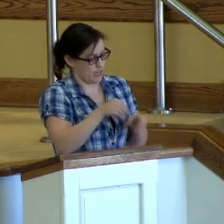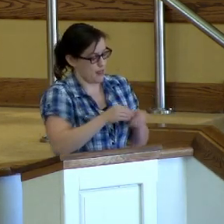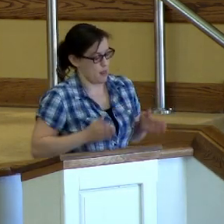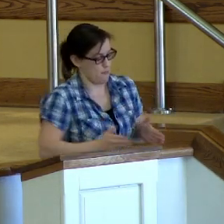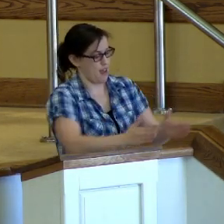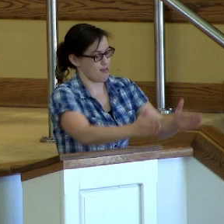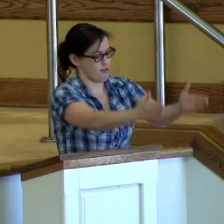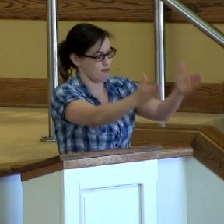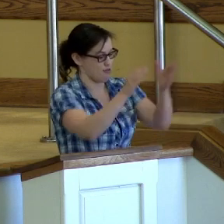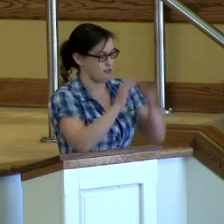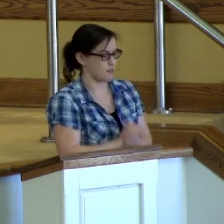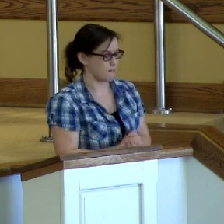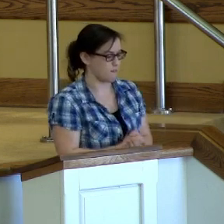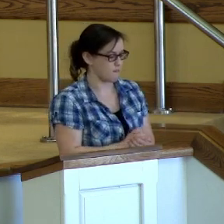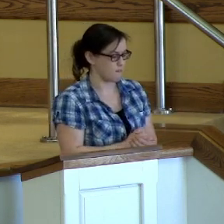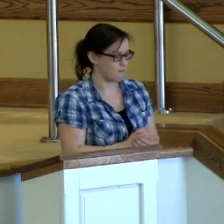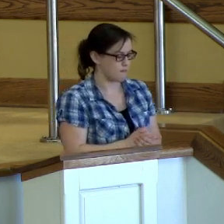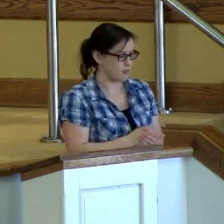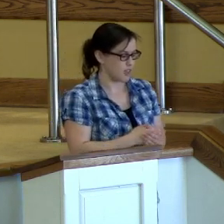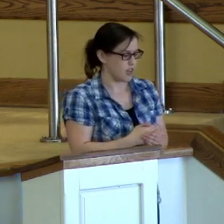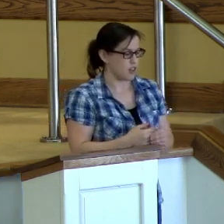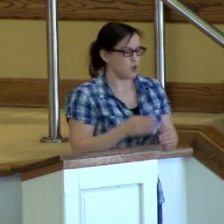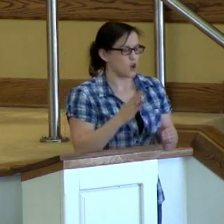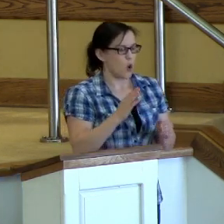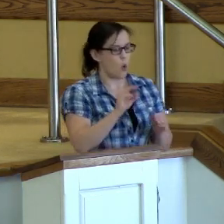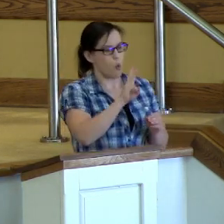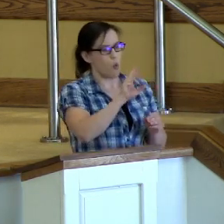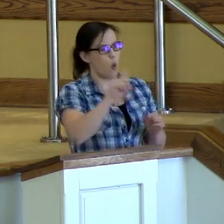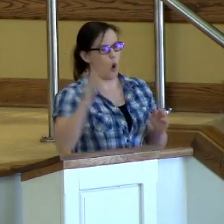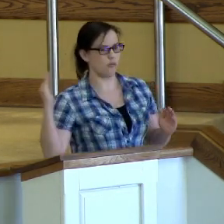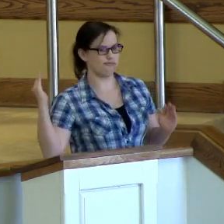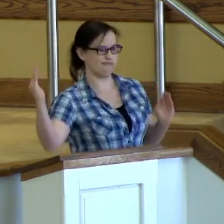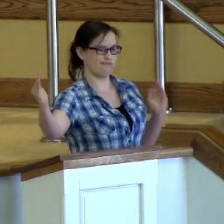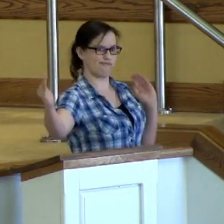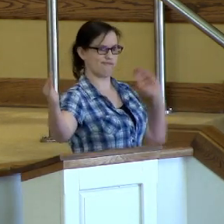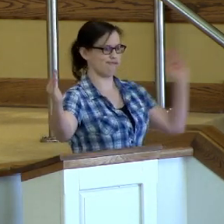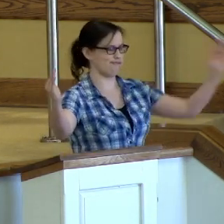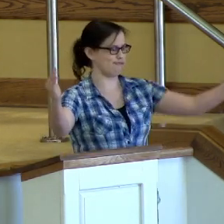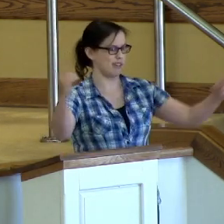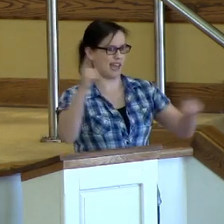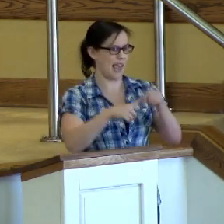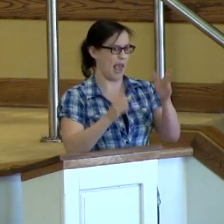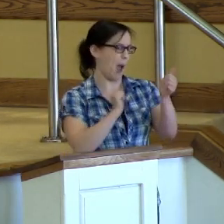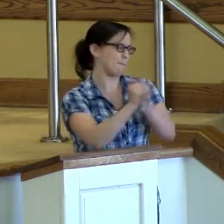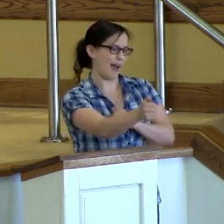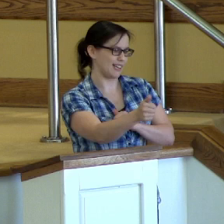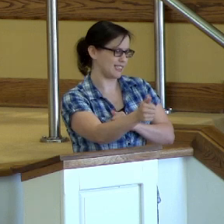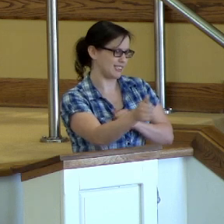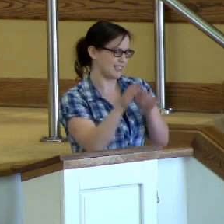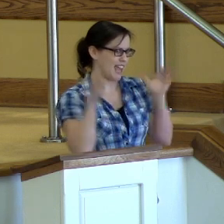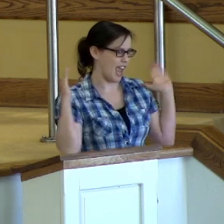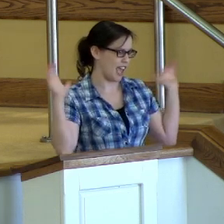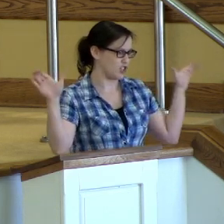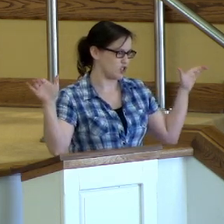a wall being on this side and a wall being on that side. And when the ass saw the angel of the Lord, she thrust